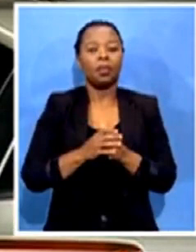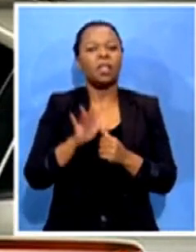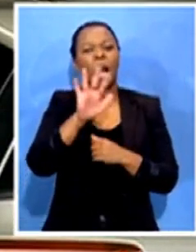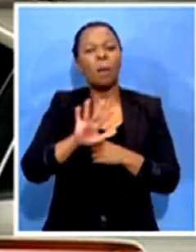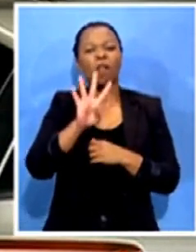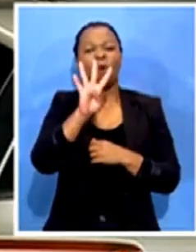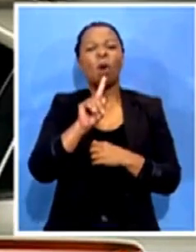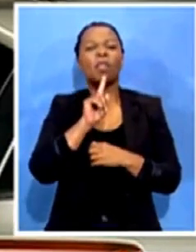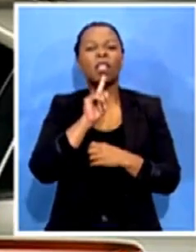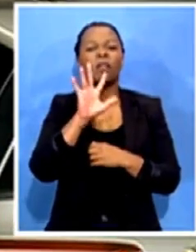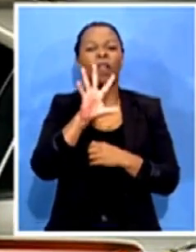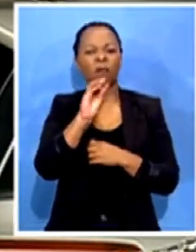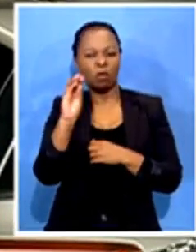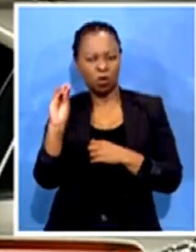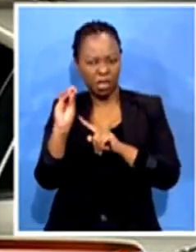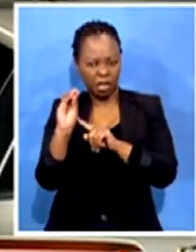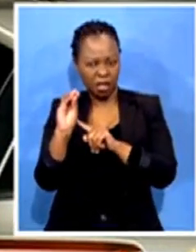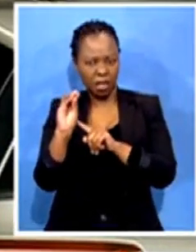4,500. So 4,400.